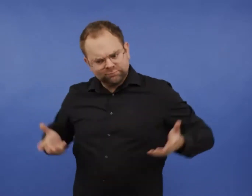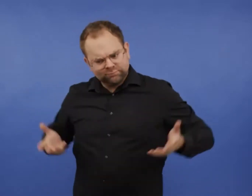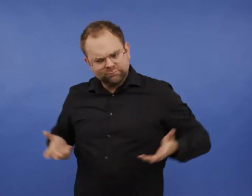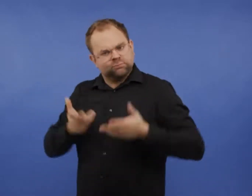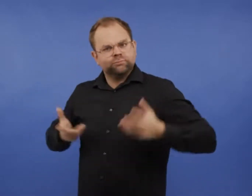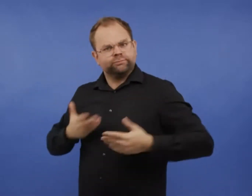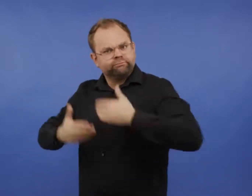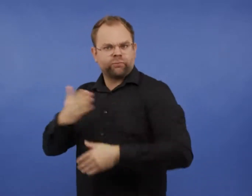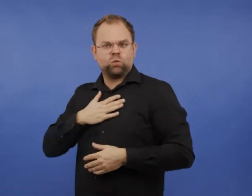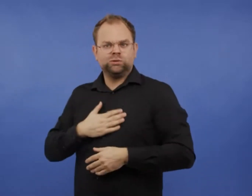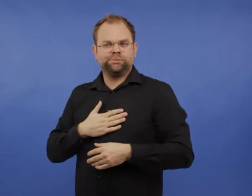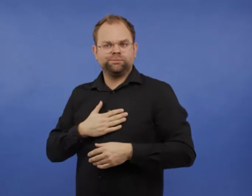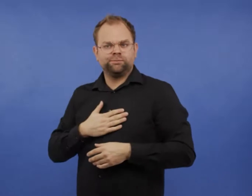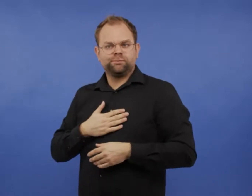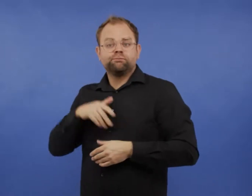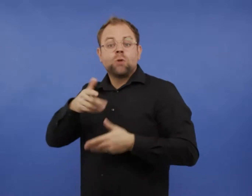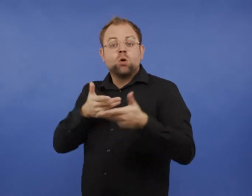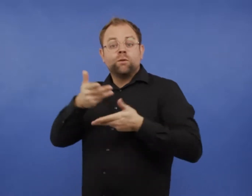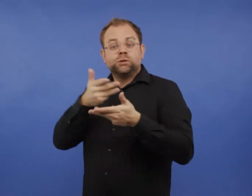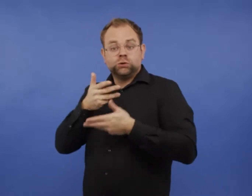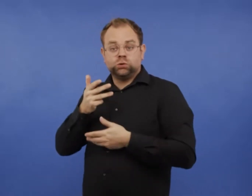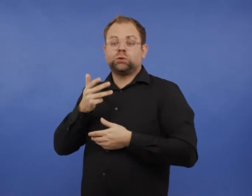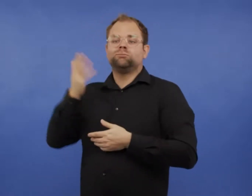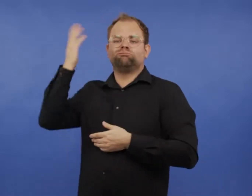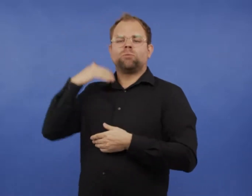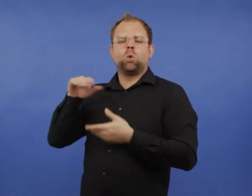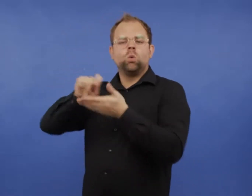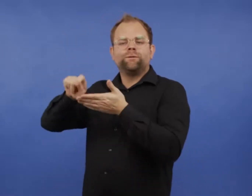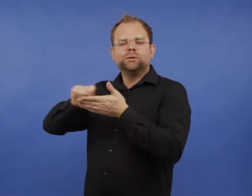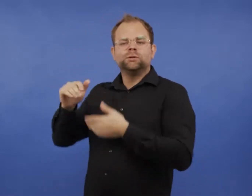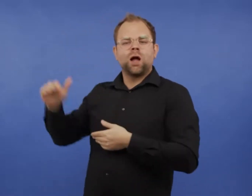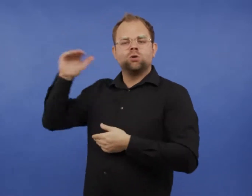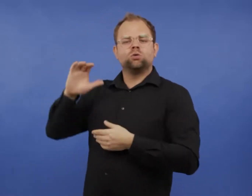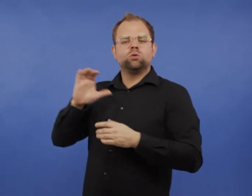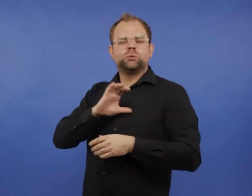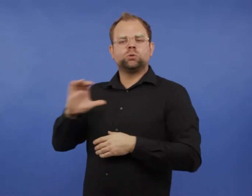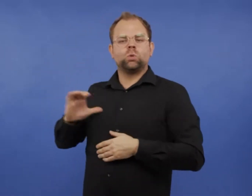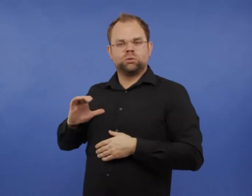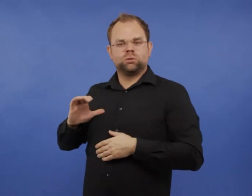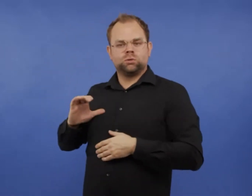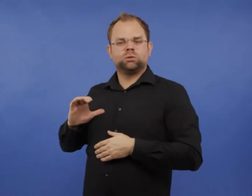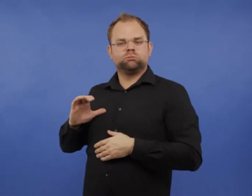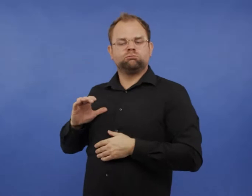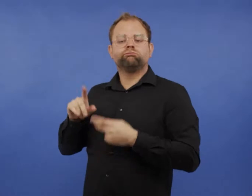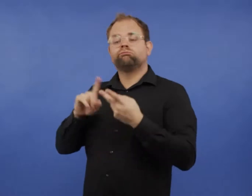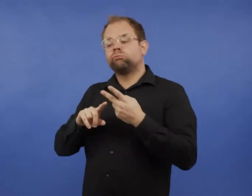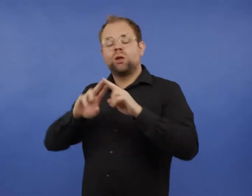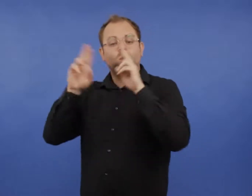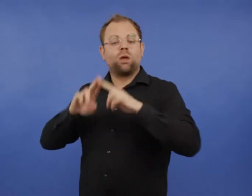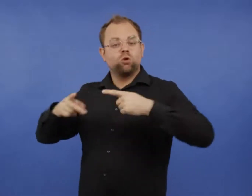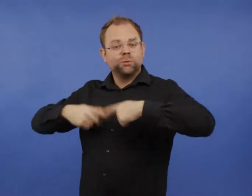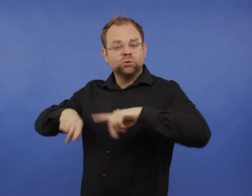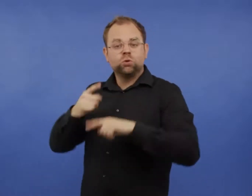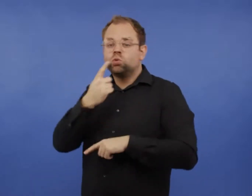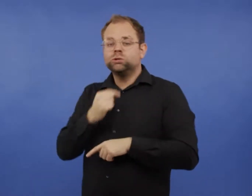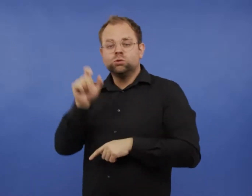this field. So we're basically trying to keep that conversation alive and keep it moving forward. And as Will